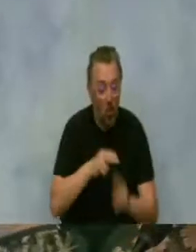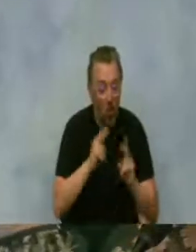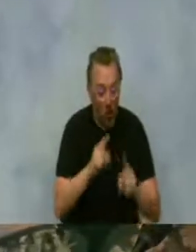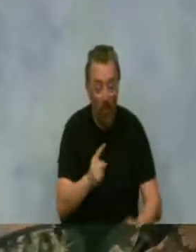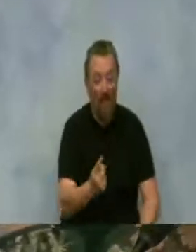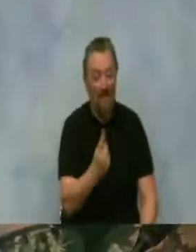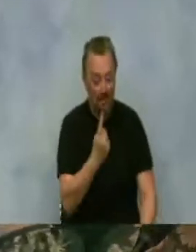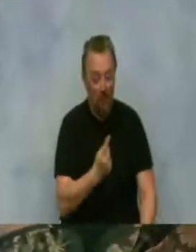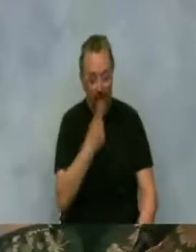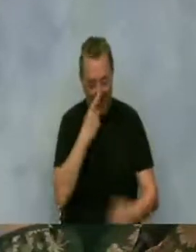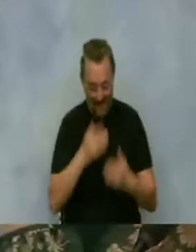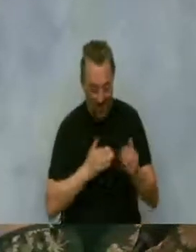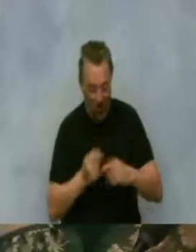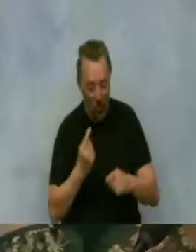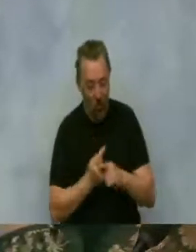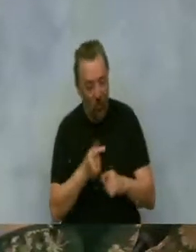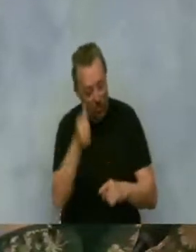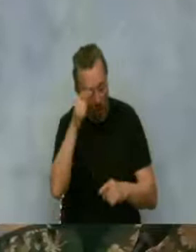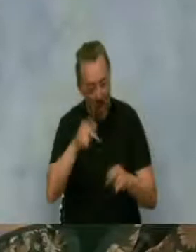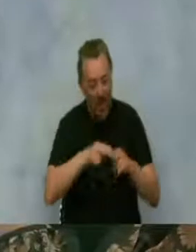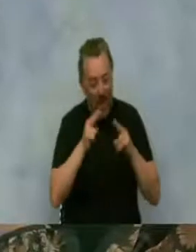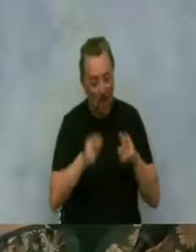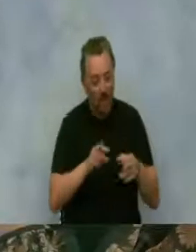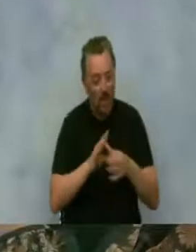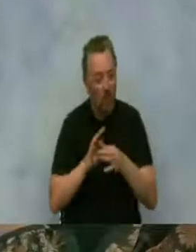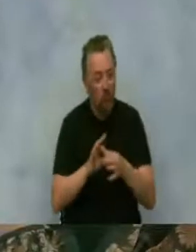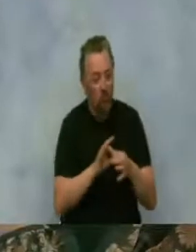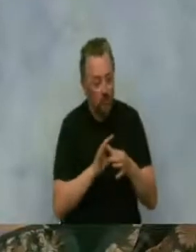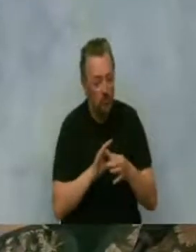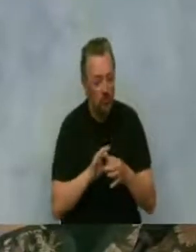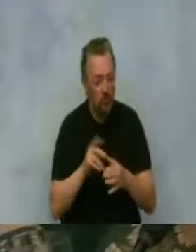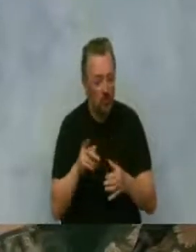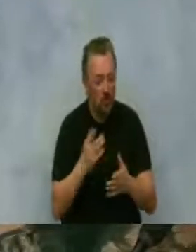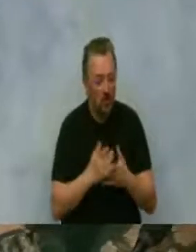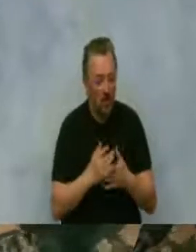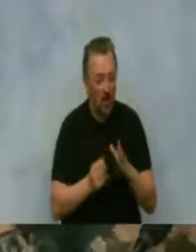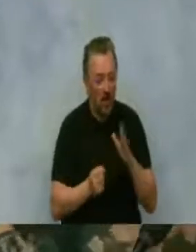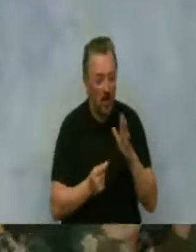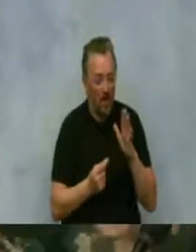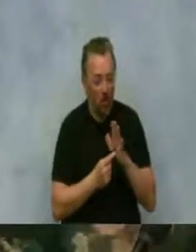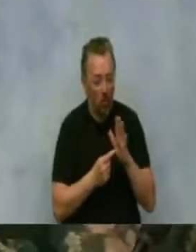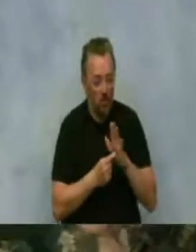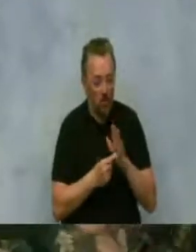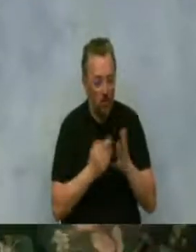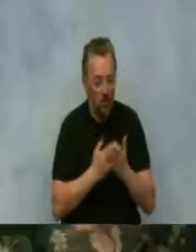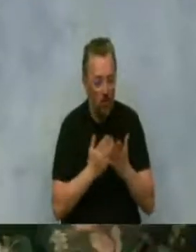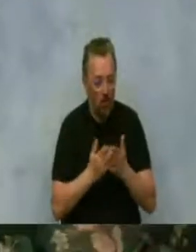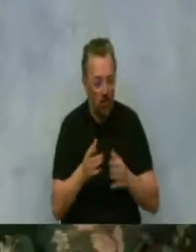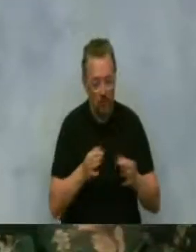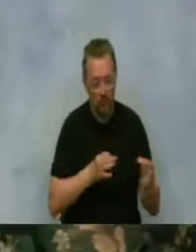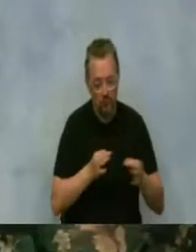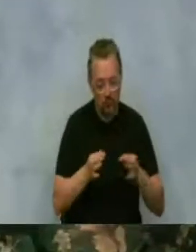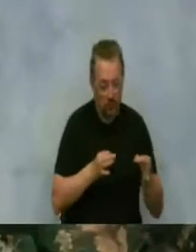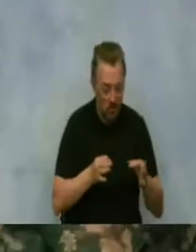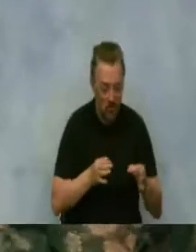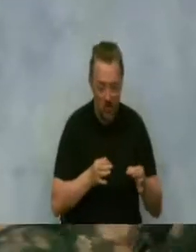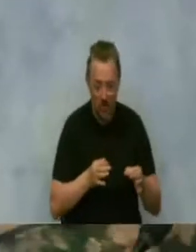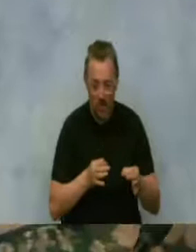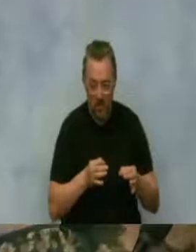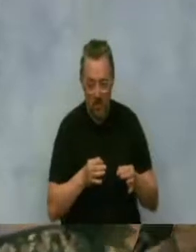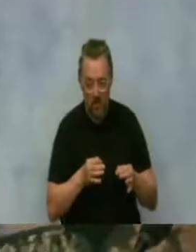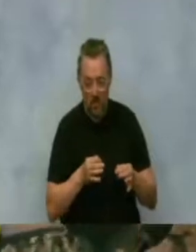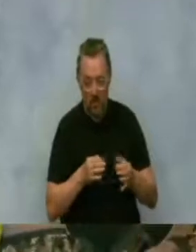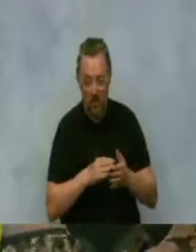knowing that housing associations are also an important part of that strategy, to understand what is